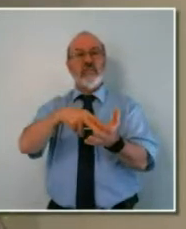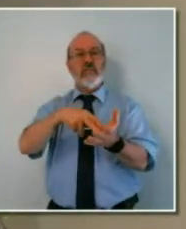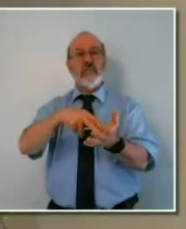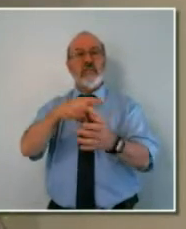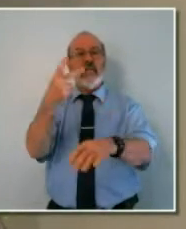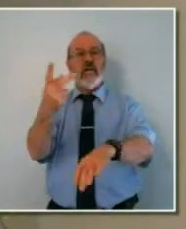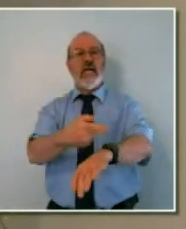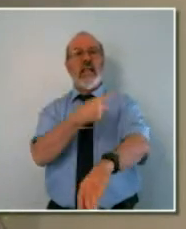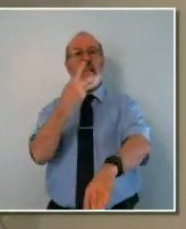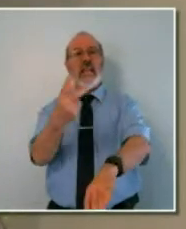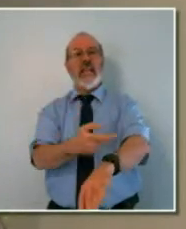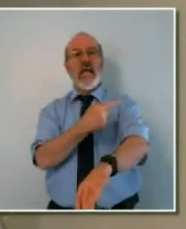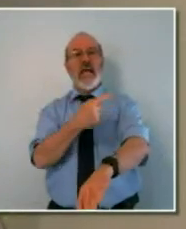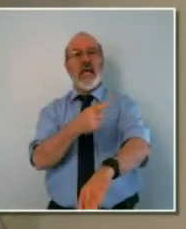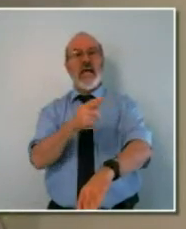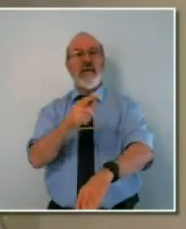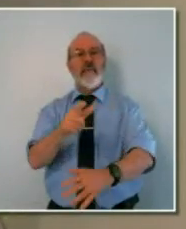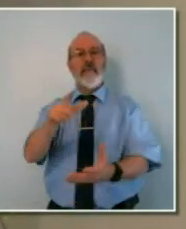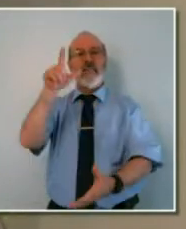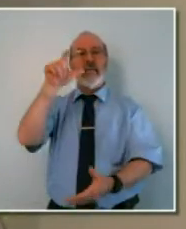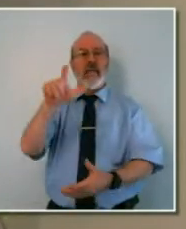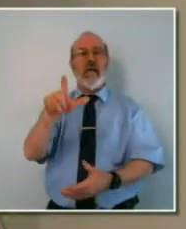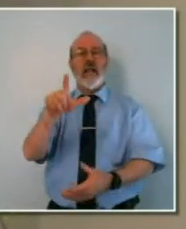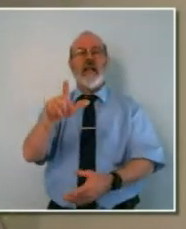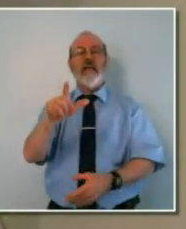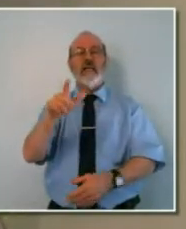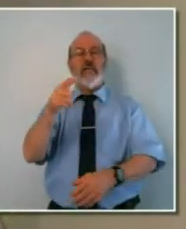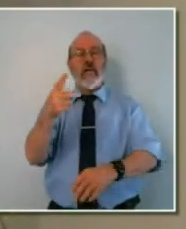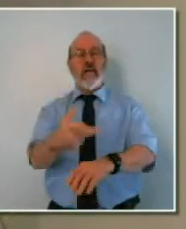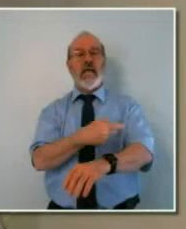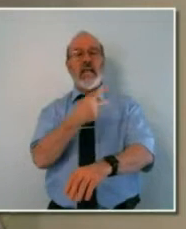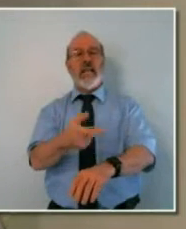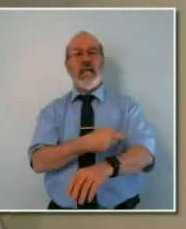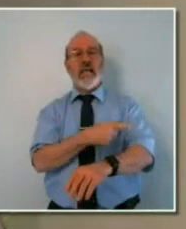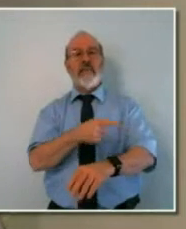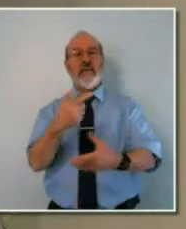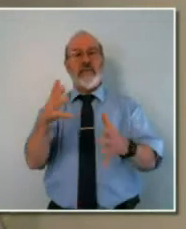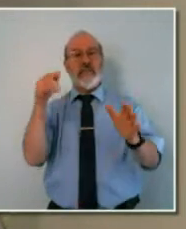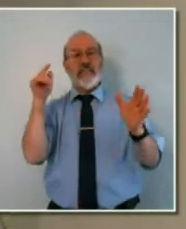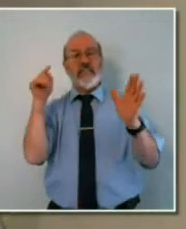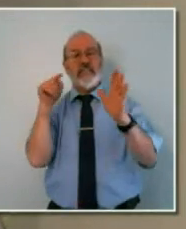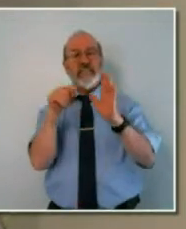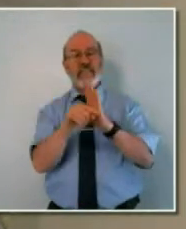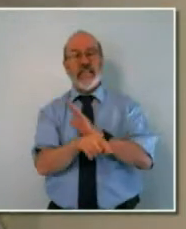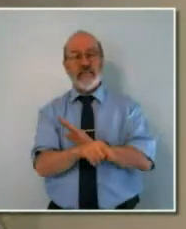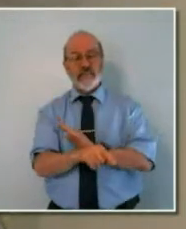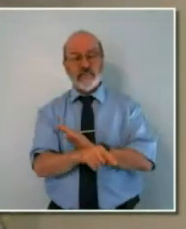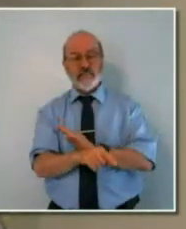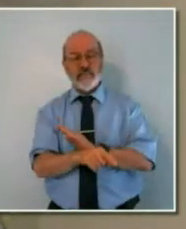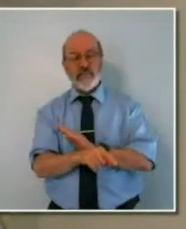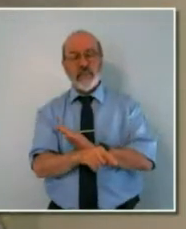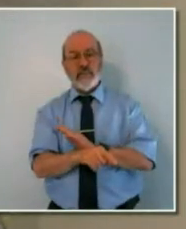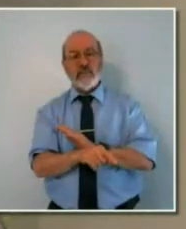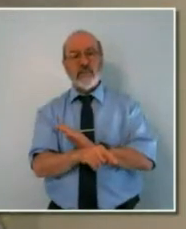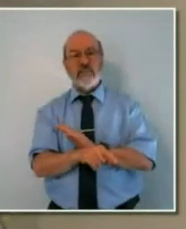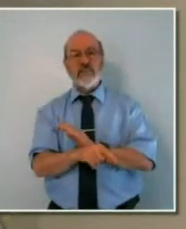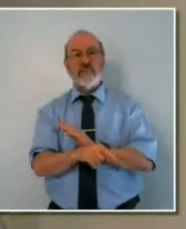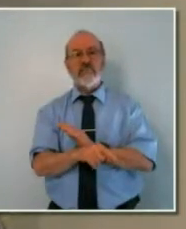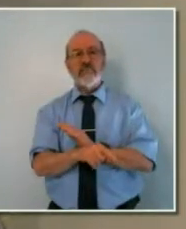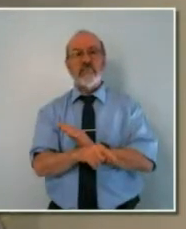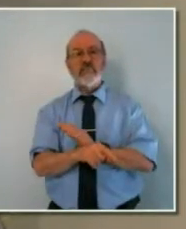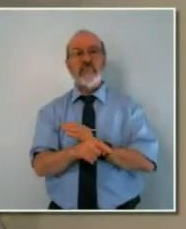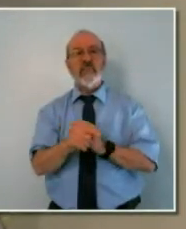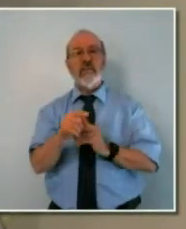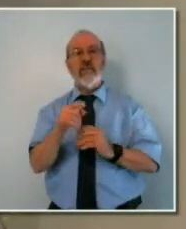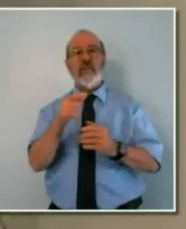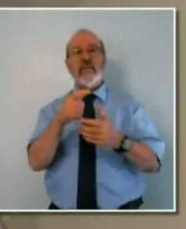lamb, capital L, a lamb as it had been slain. That language indicates that this